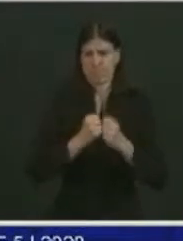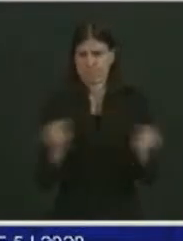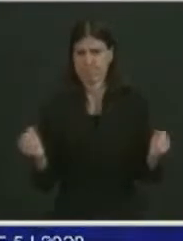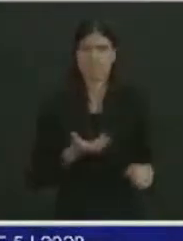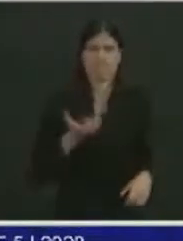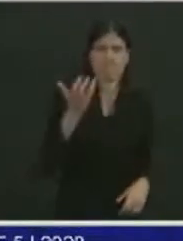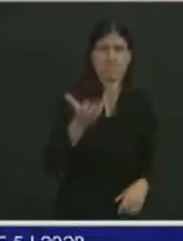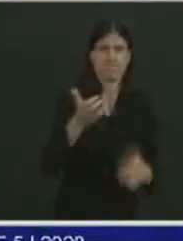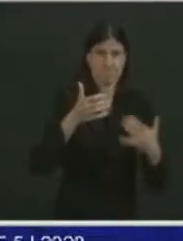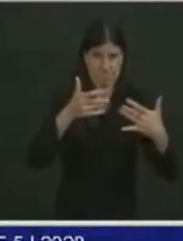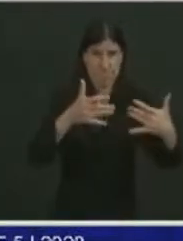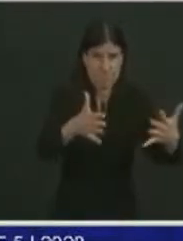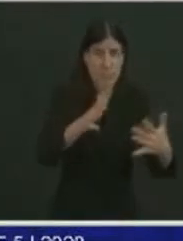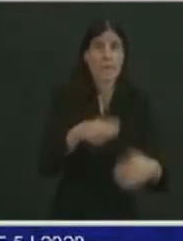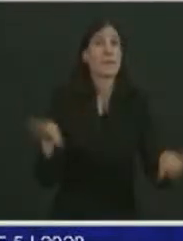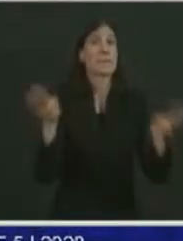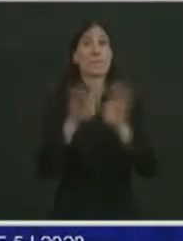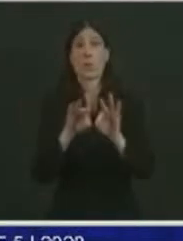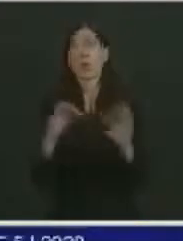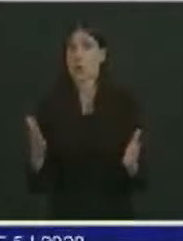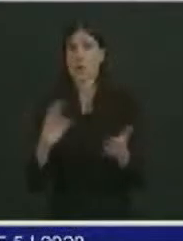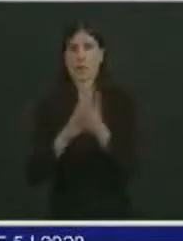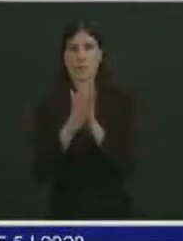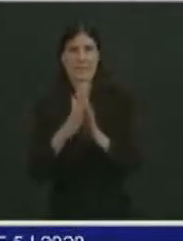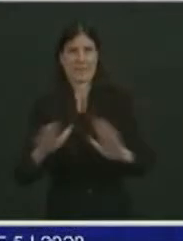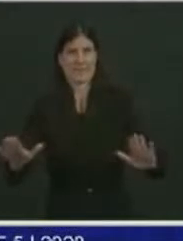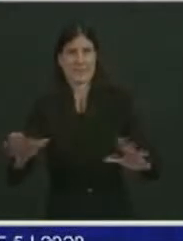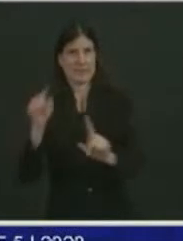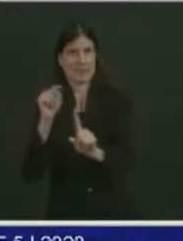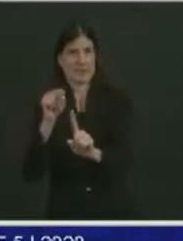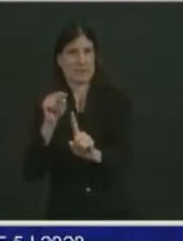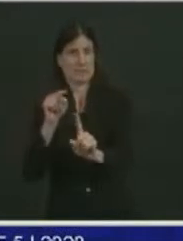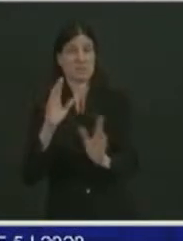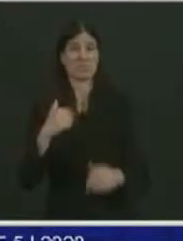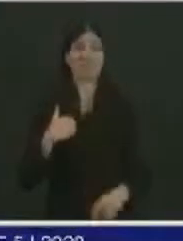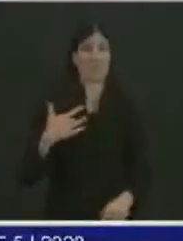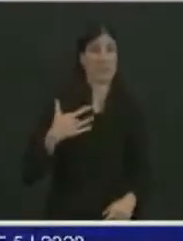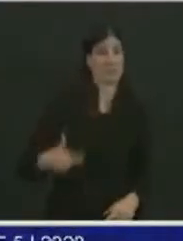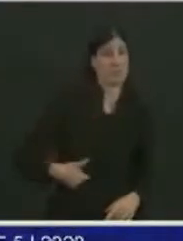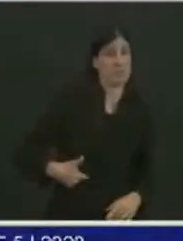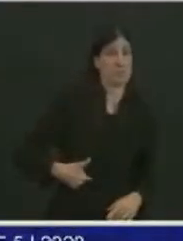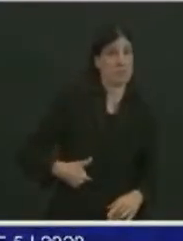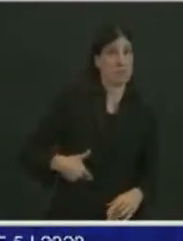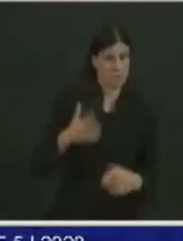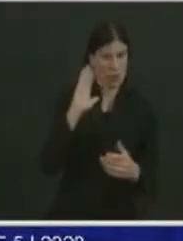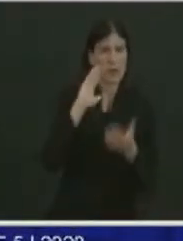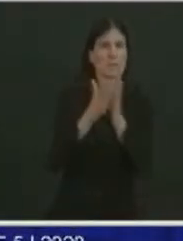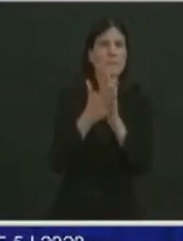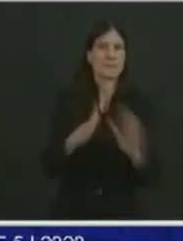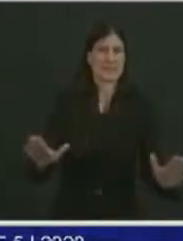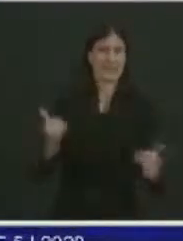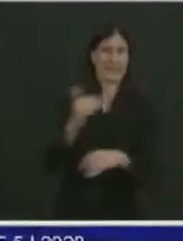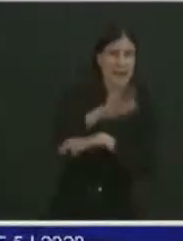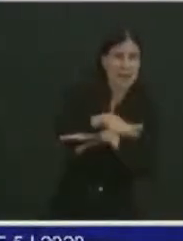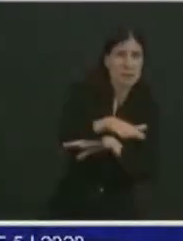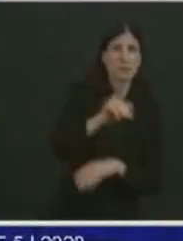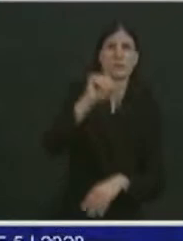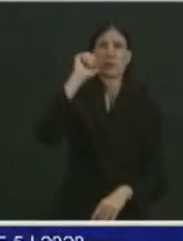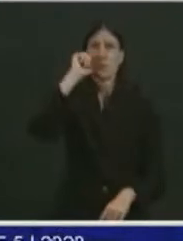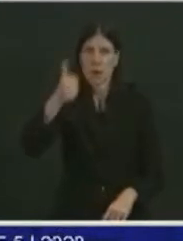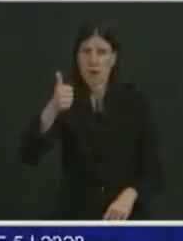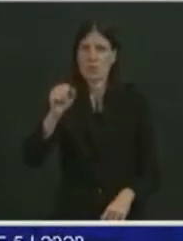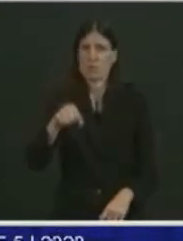these protests will be peaceful, and we're going to do everything we can to maintain the peace and allow people to exercise their right